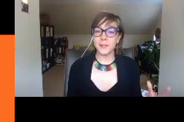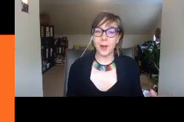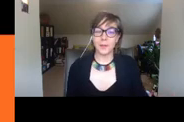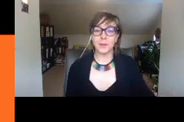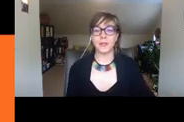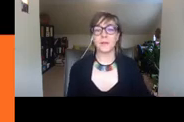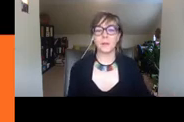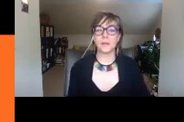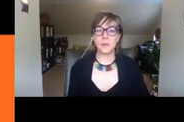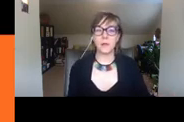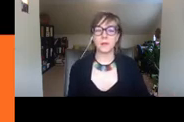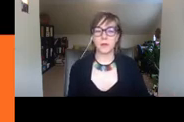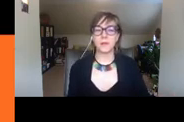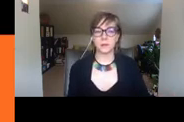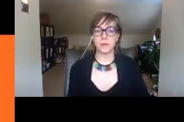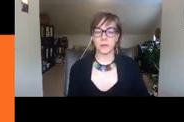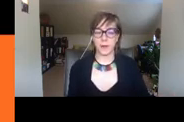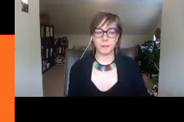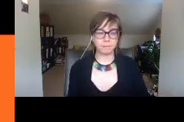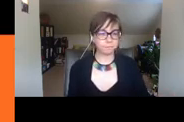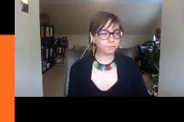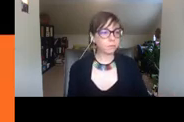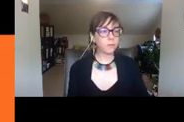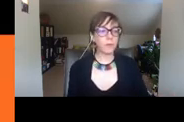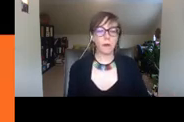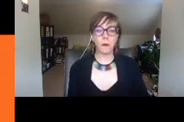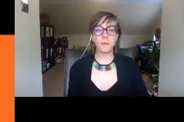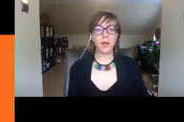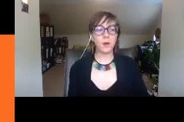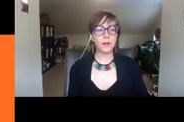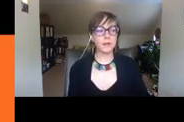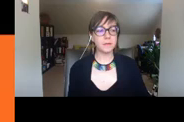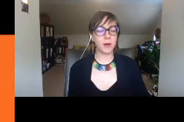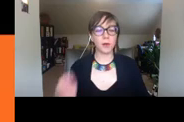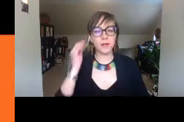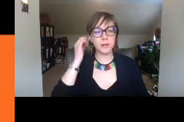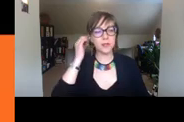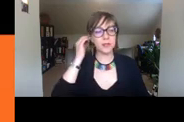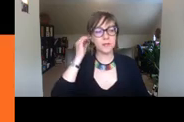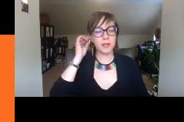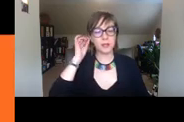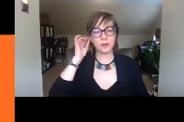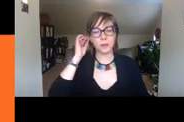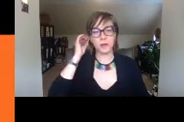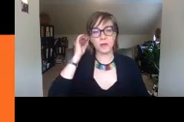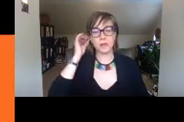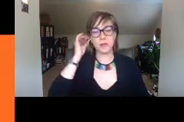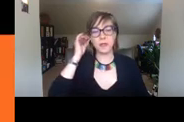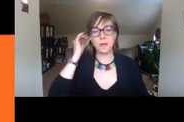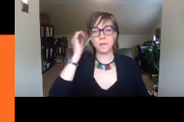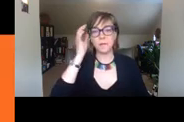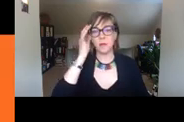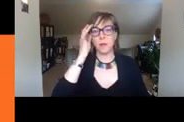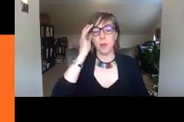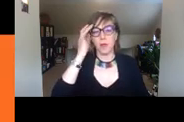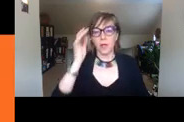Perhaps it's the optimist in me, but to me, it really feels like that. I wanted to mention David Kessler because